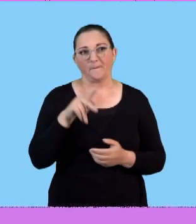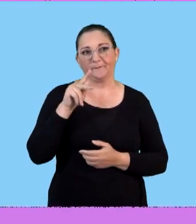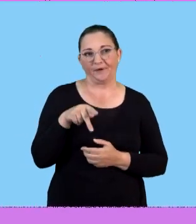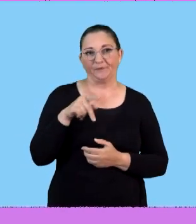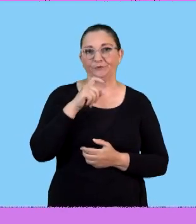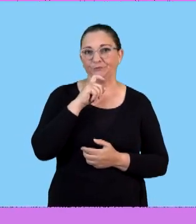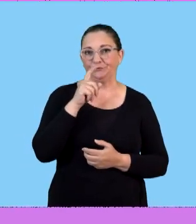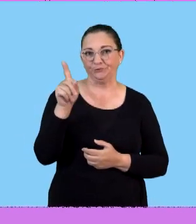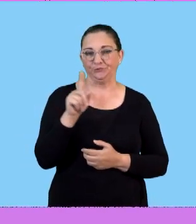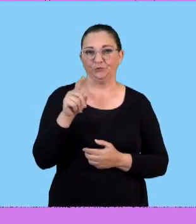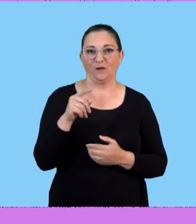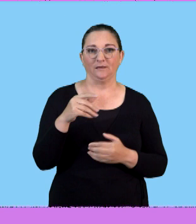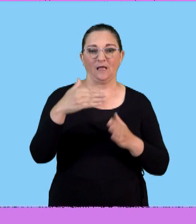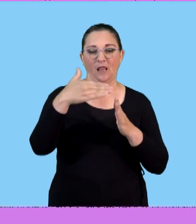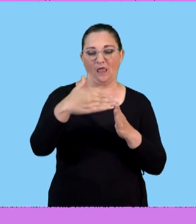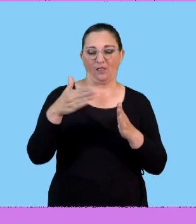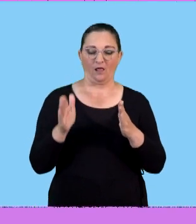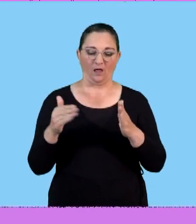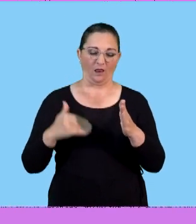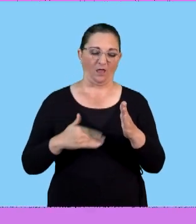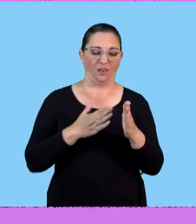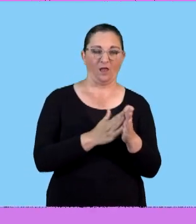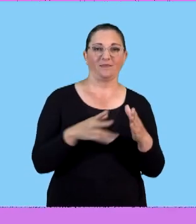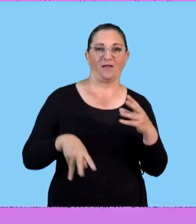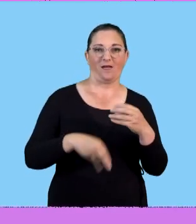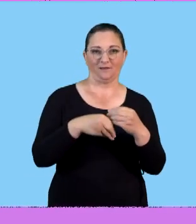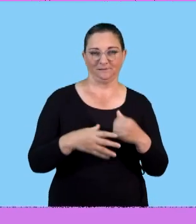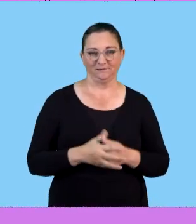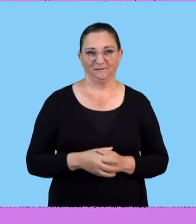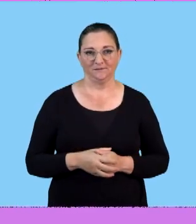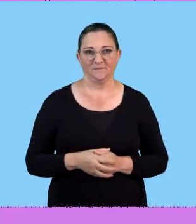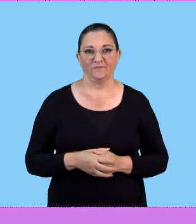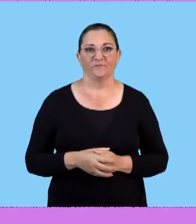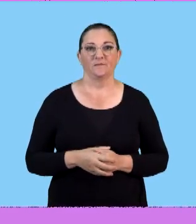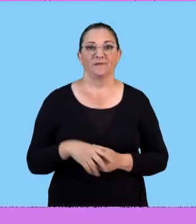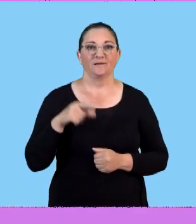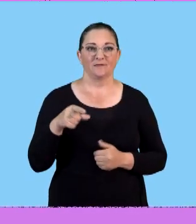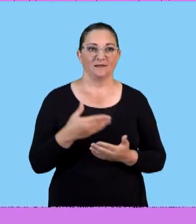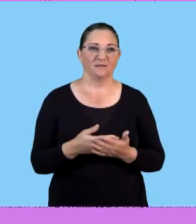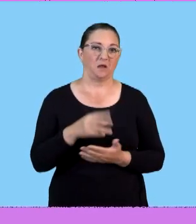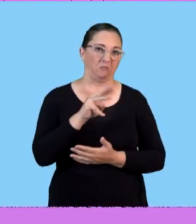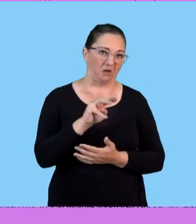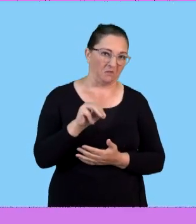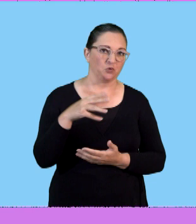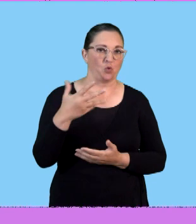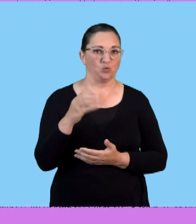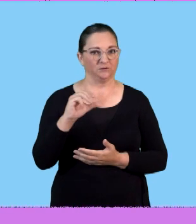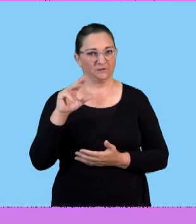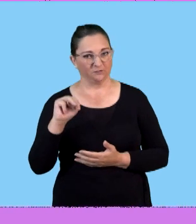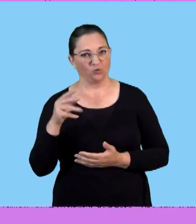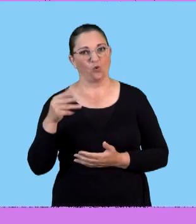this case, it's calculated by adding the lengths of each side of a shape, right? And it's measured in